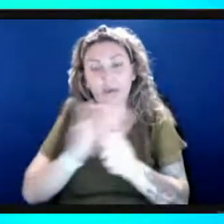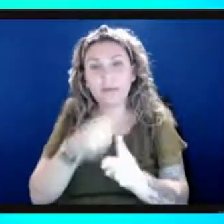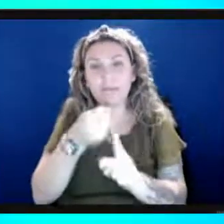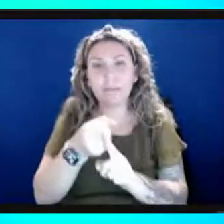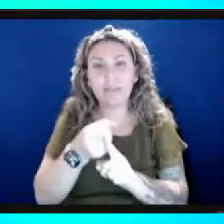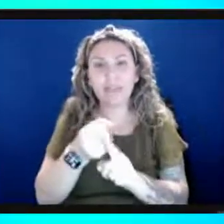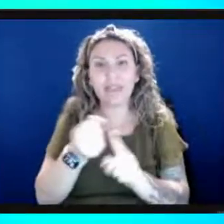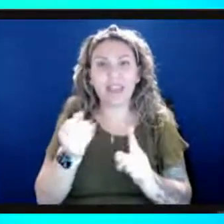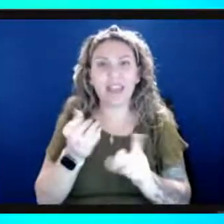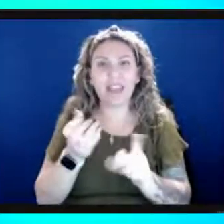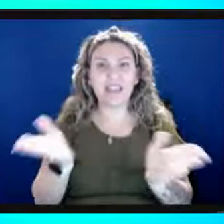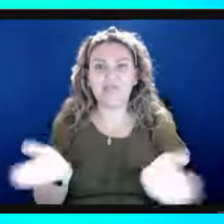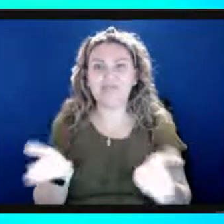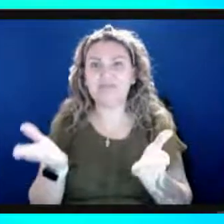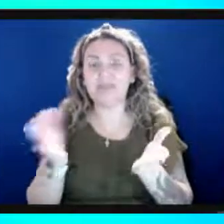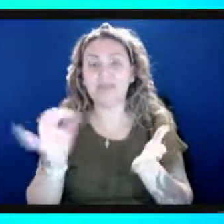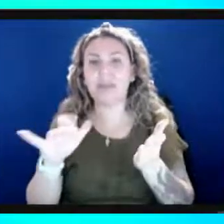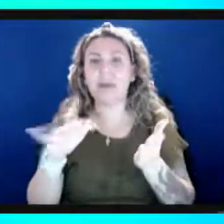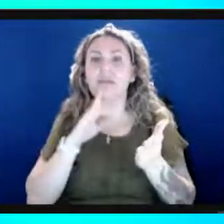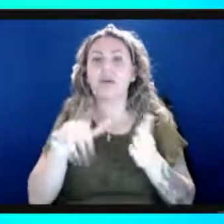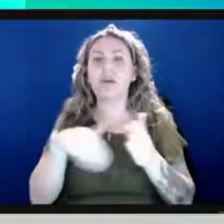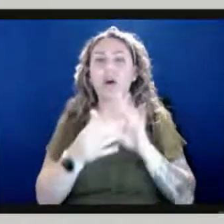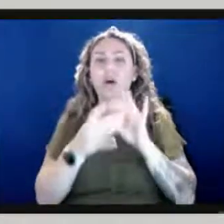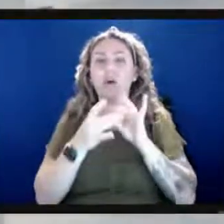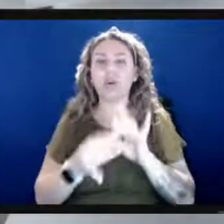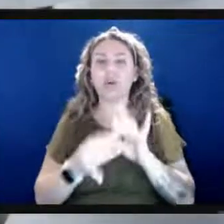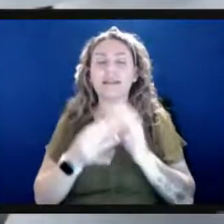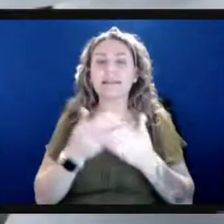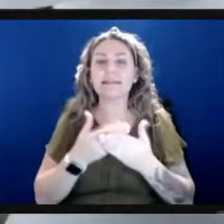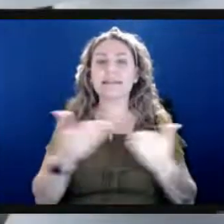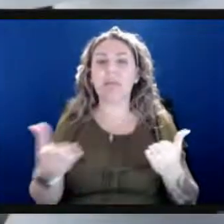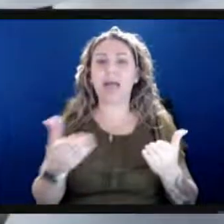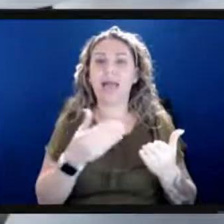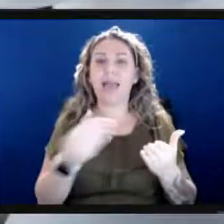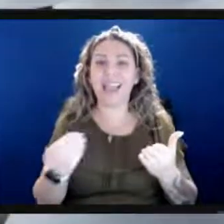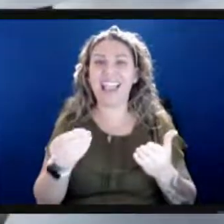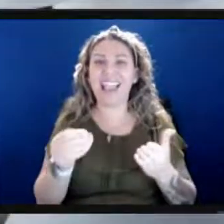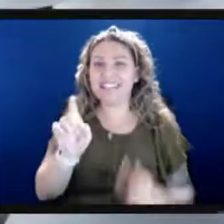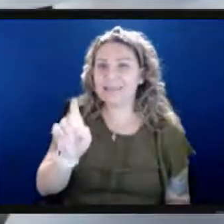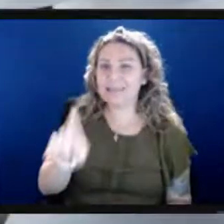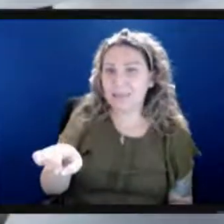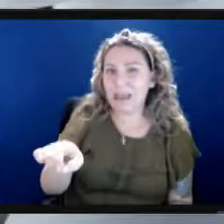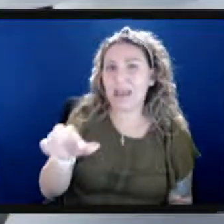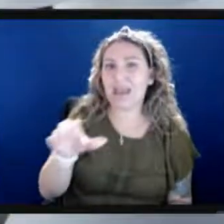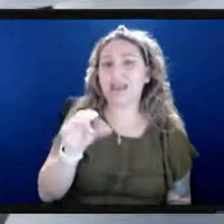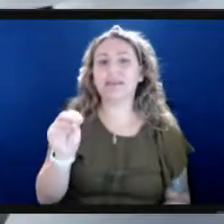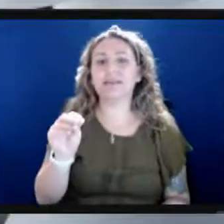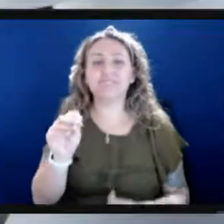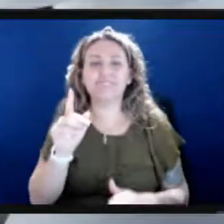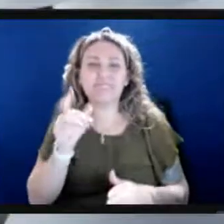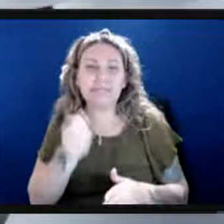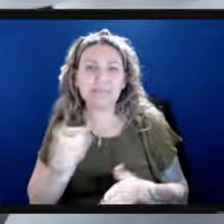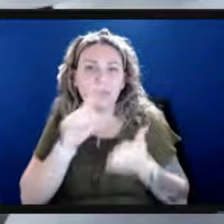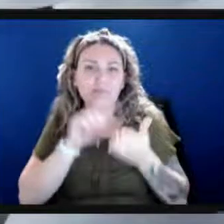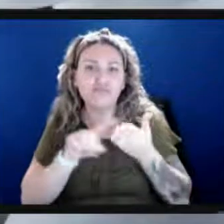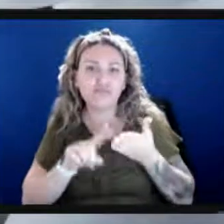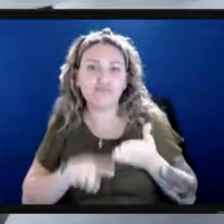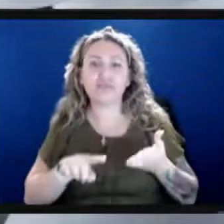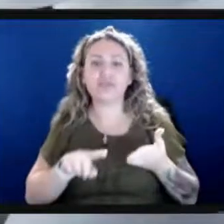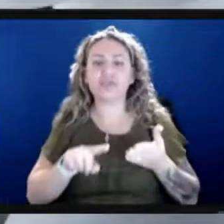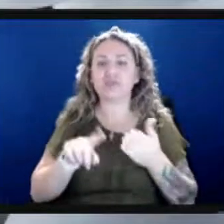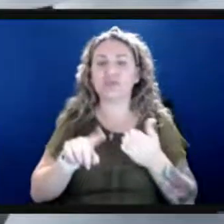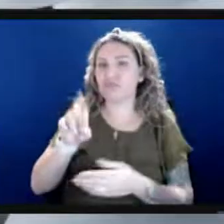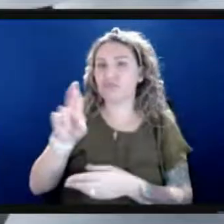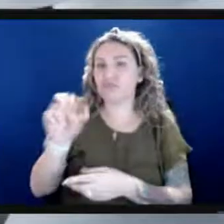they all agree it is connected to supply and demand. Some researchers believe the drug pushers, suffering from supply chain